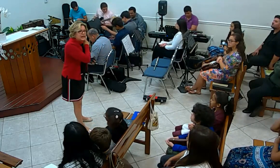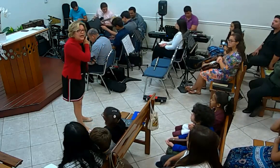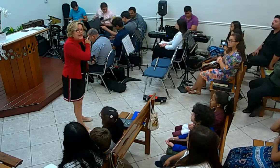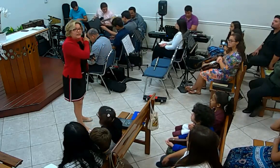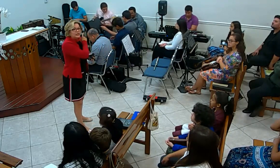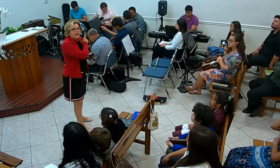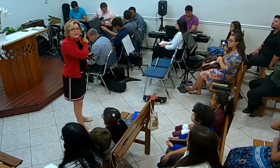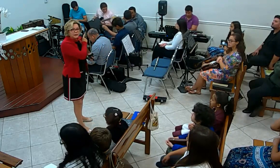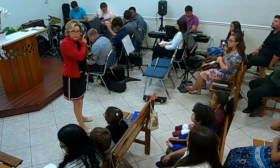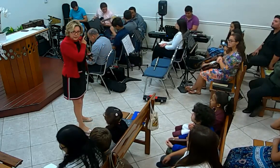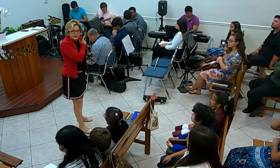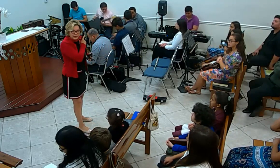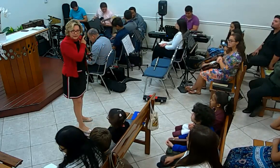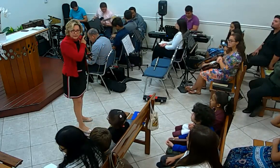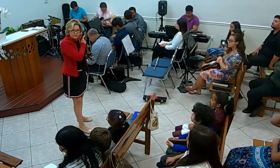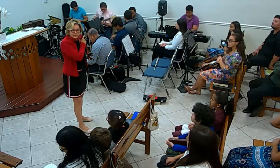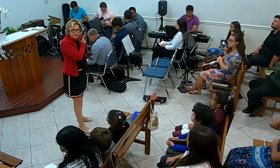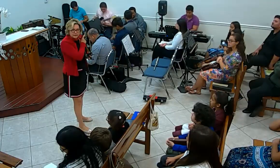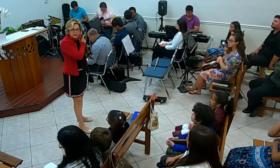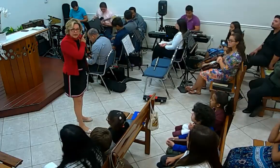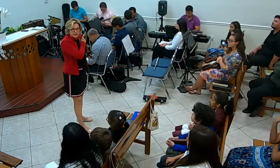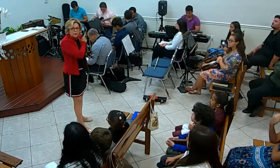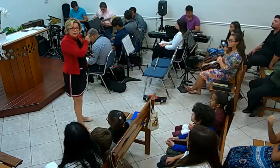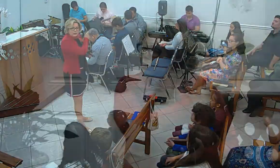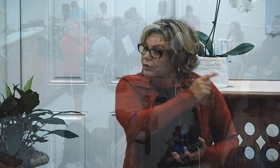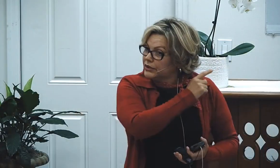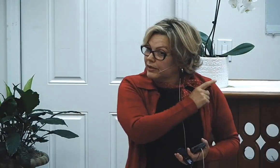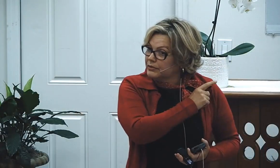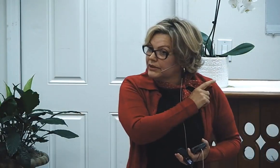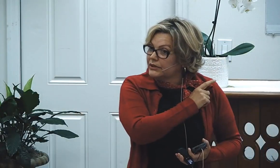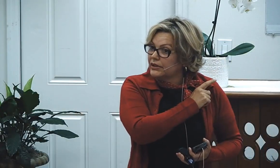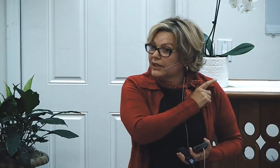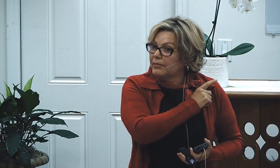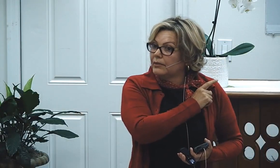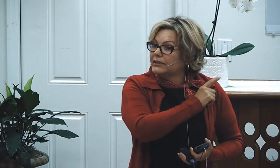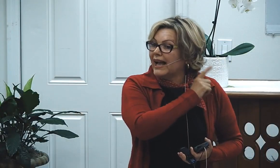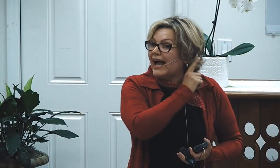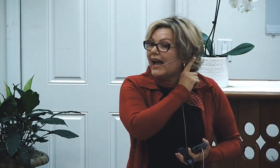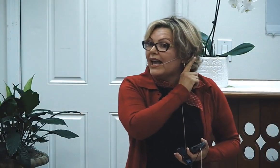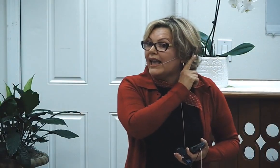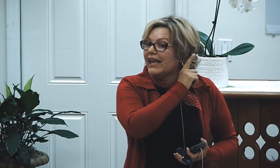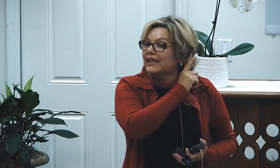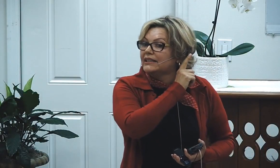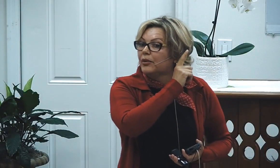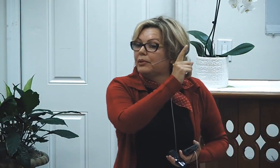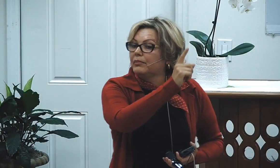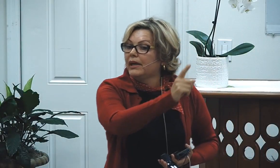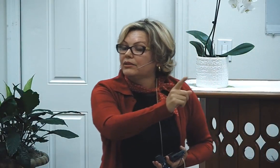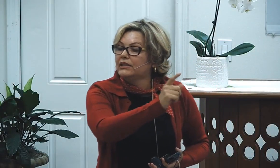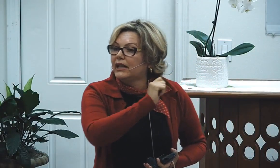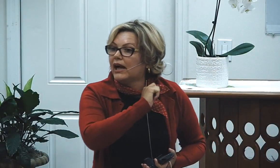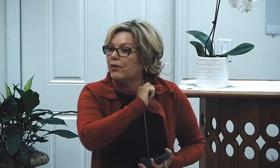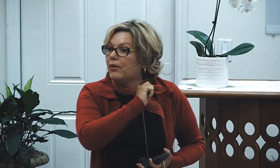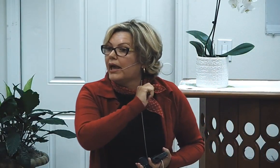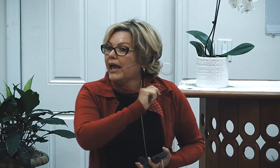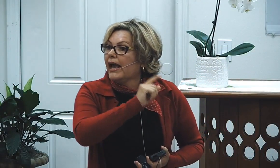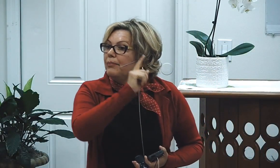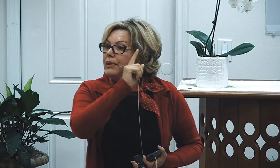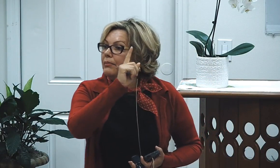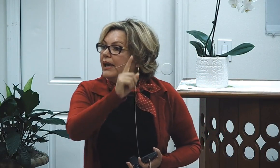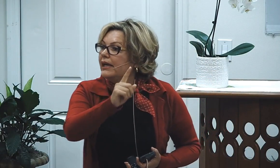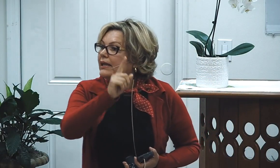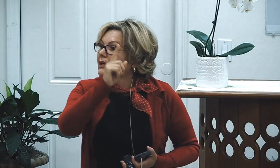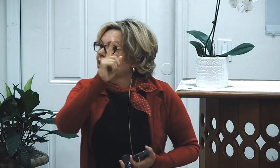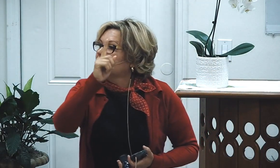is a sign that this prophecy has already been fulfilled. So when we see this, and we know,